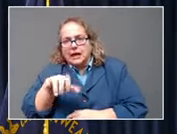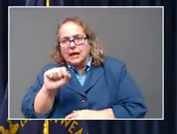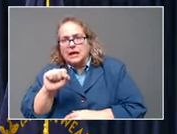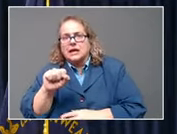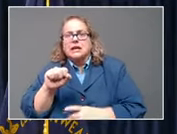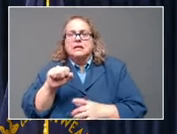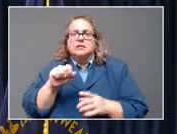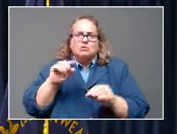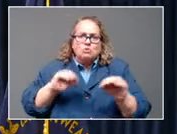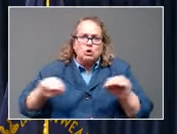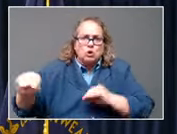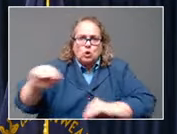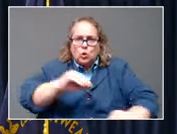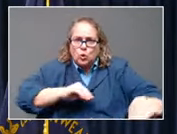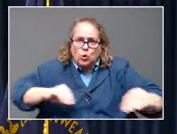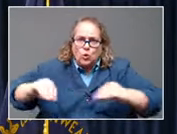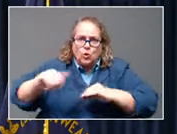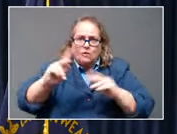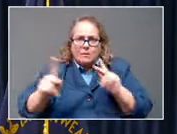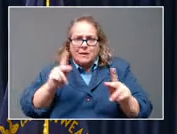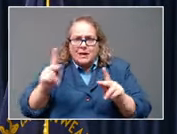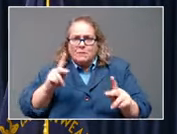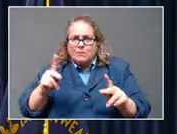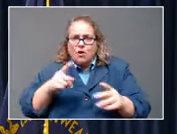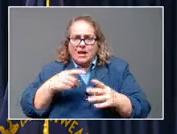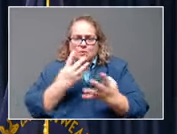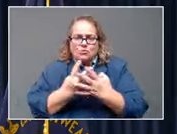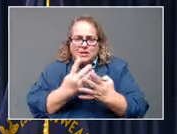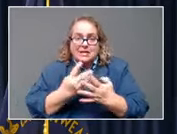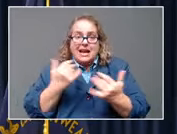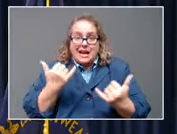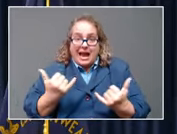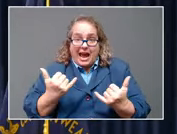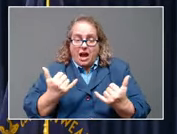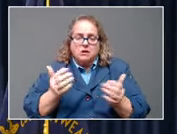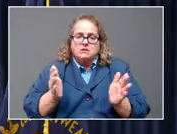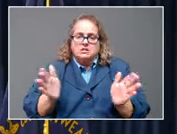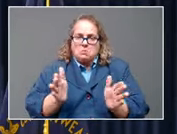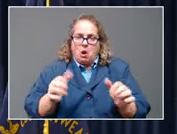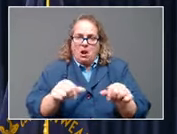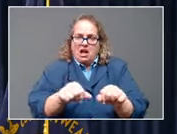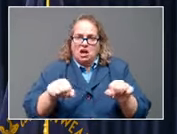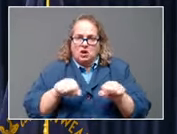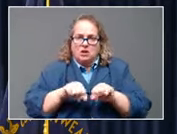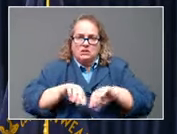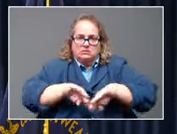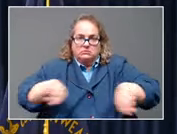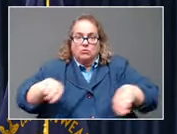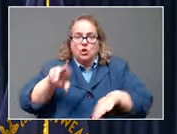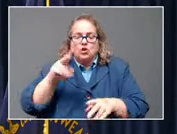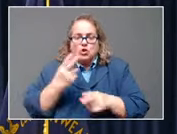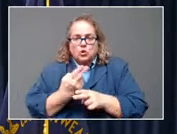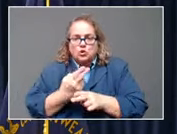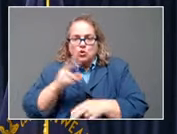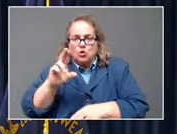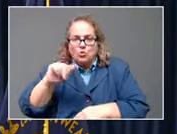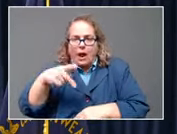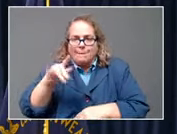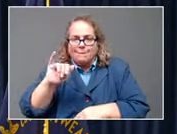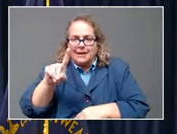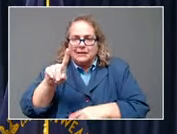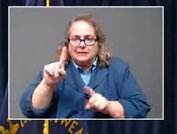people in different parts of the prison. Now we can do it in a much smaller area using rapid tests.